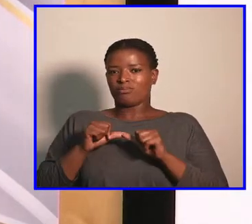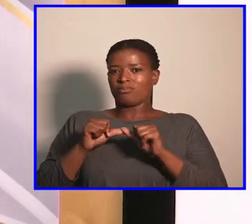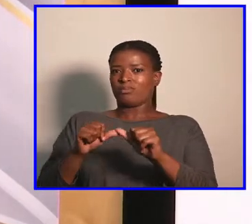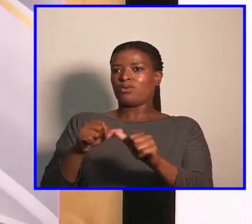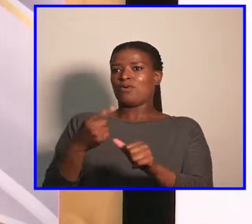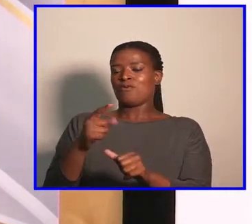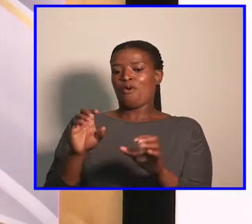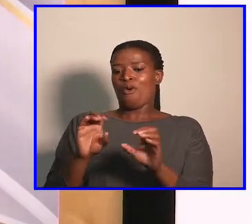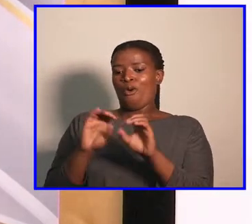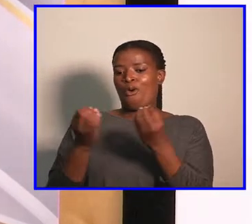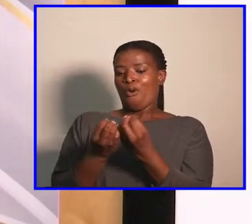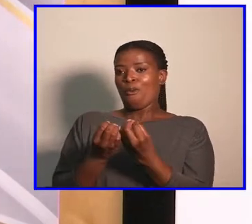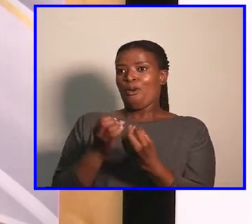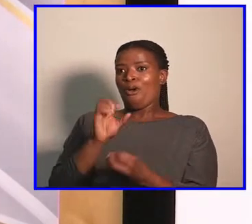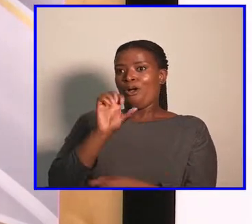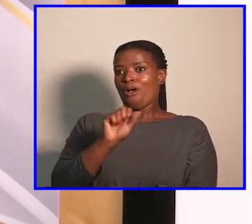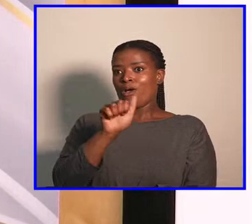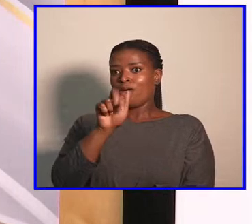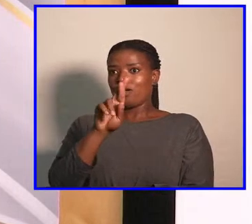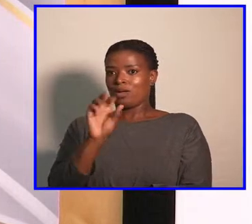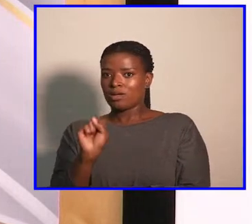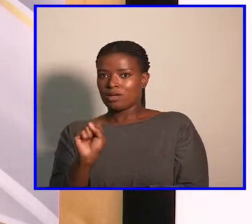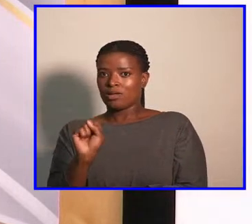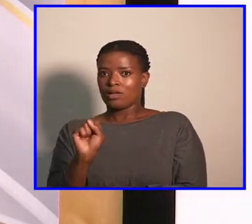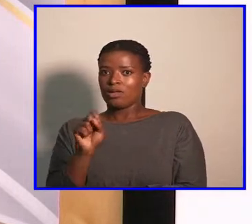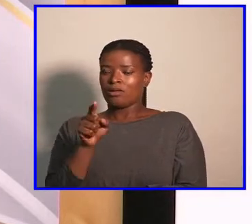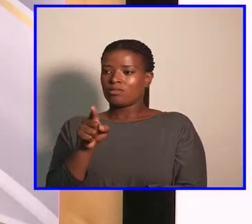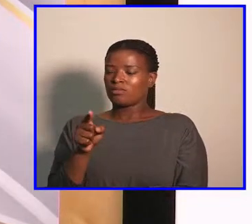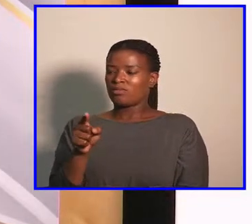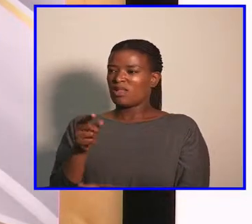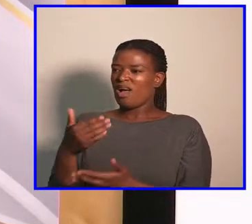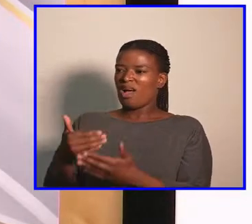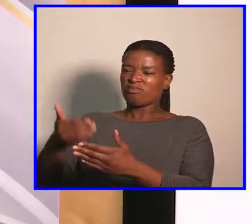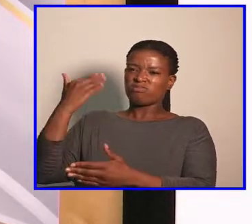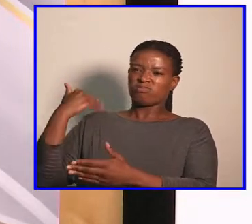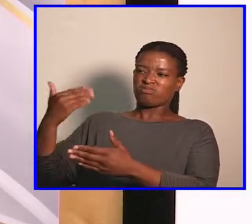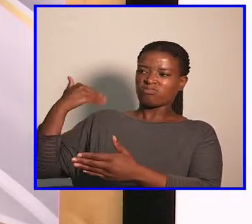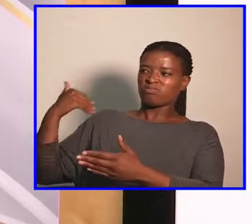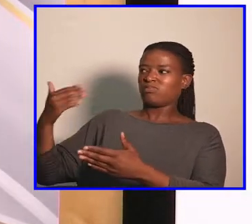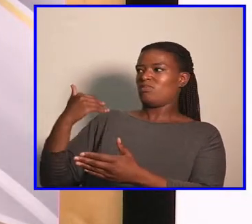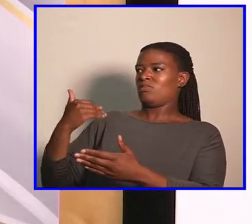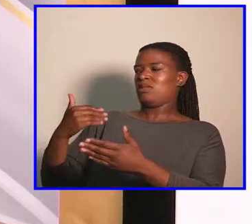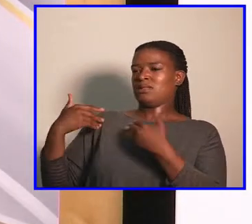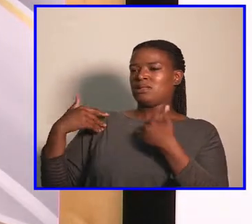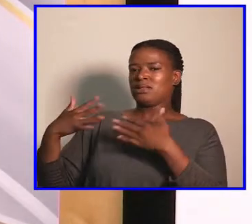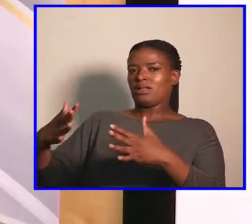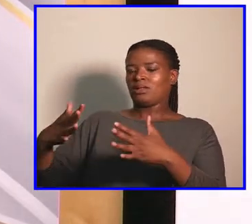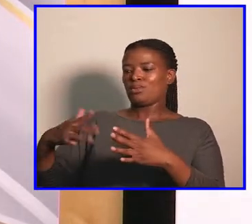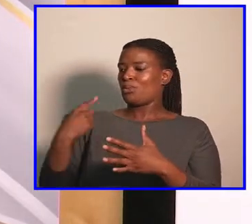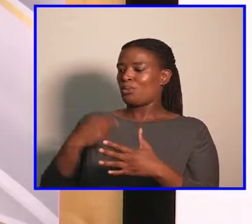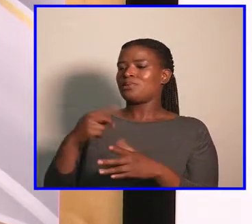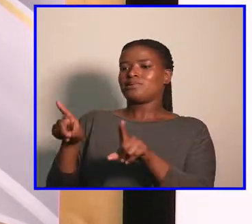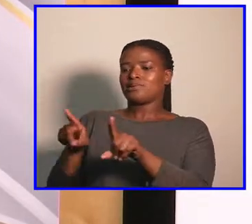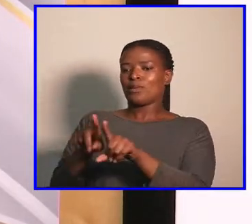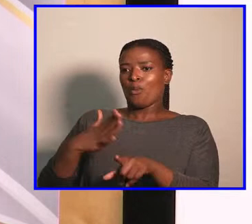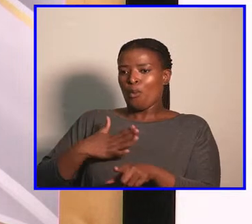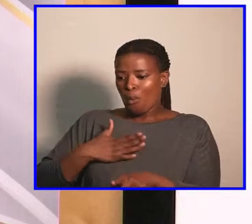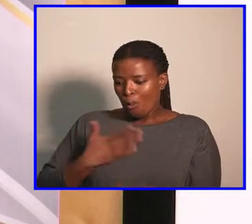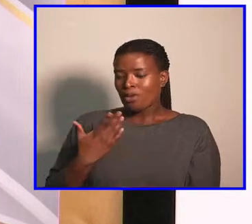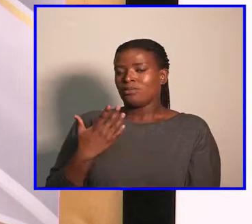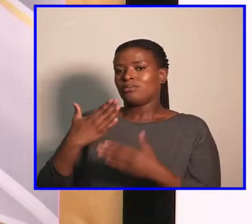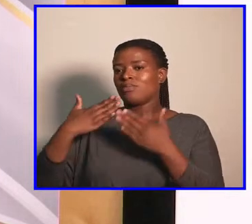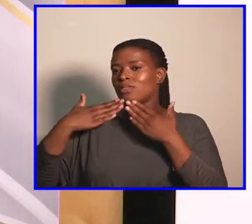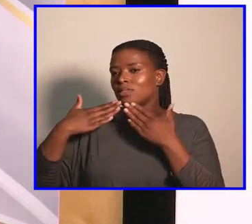SARS, we stand on the shoulders of the giants who came before us, and we want to thank them for that today. Mr.